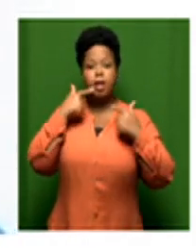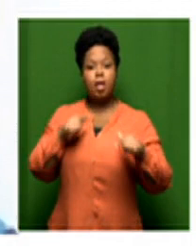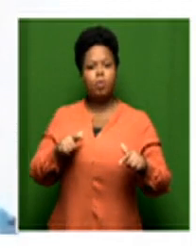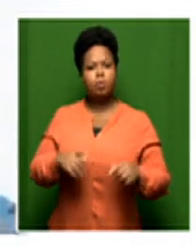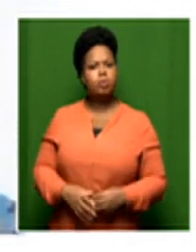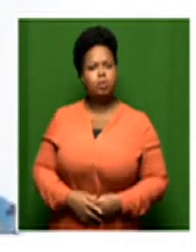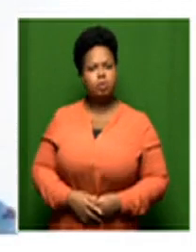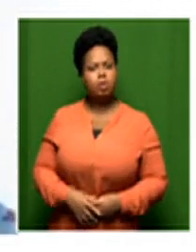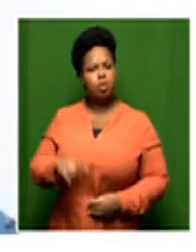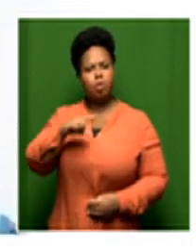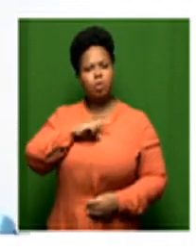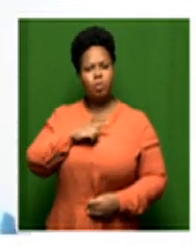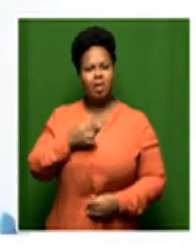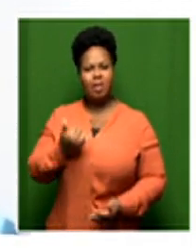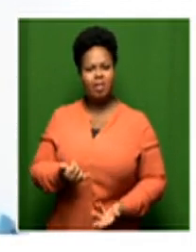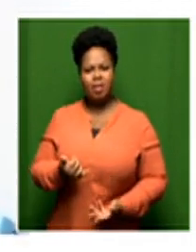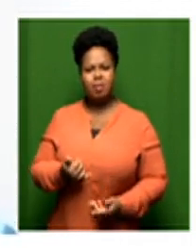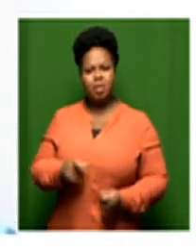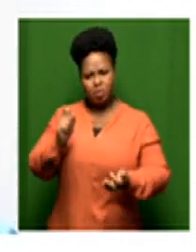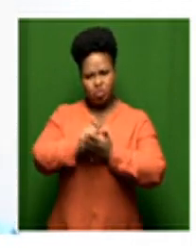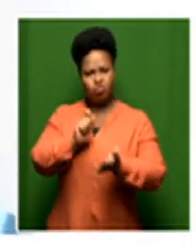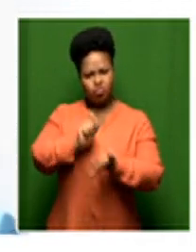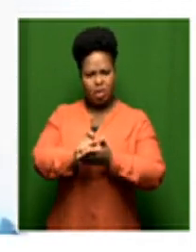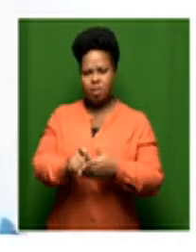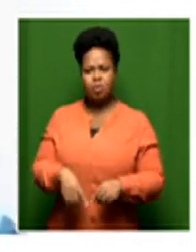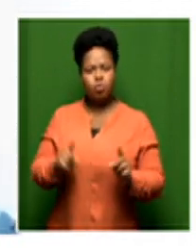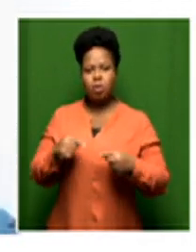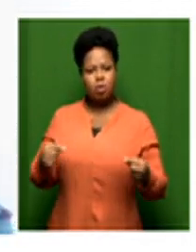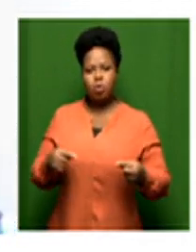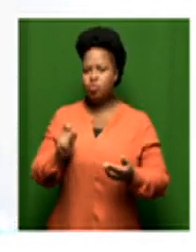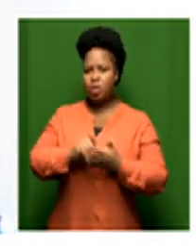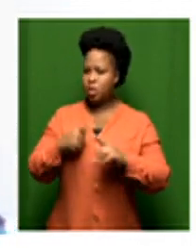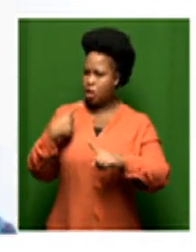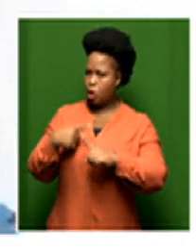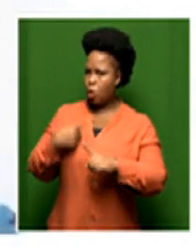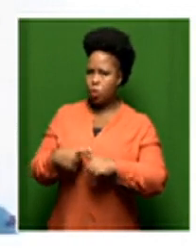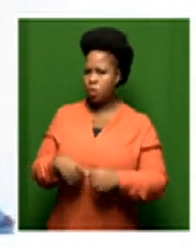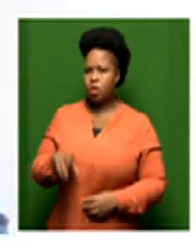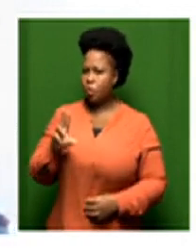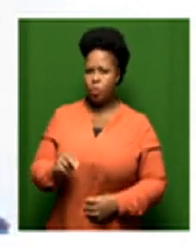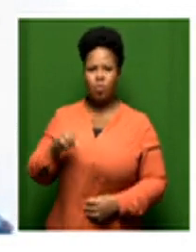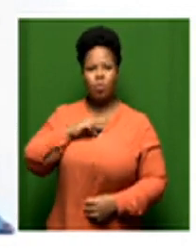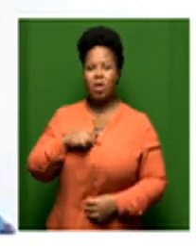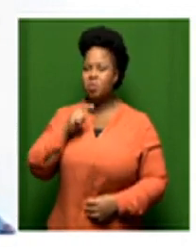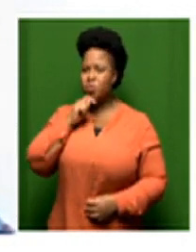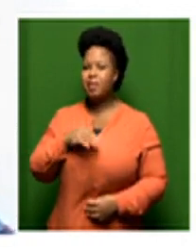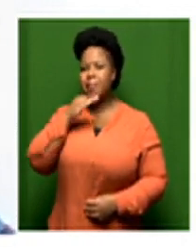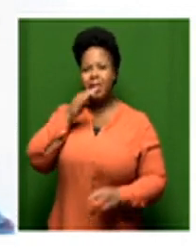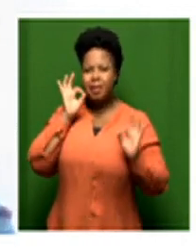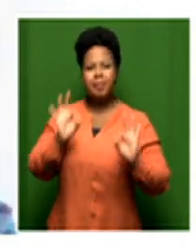language, therefore it must be written in Khoi. It can't be written in Xhosa because it loses its